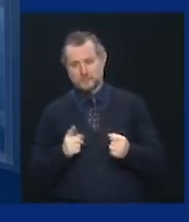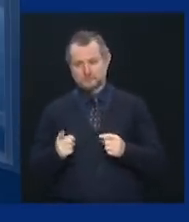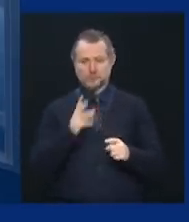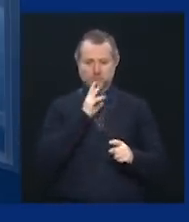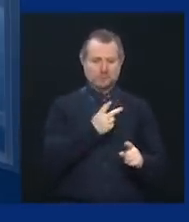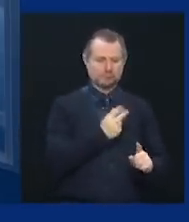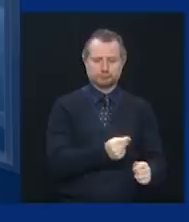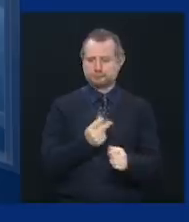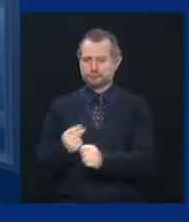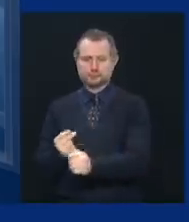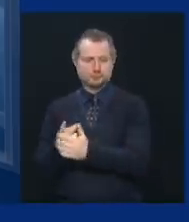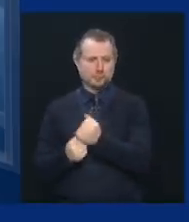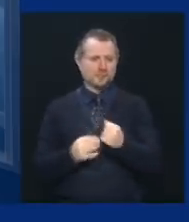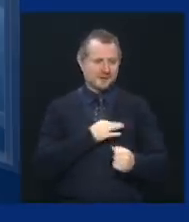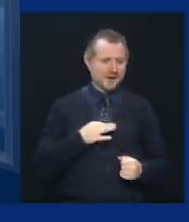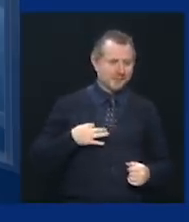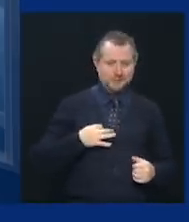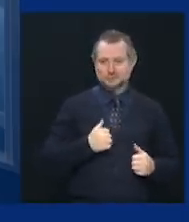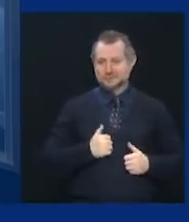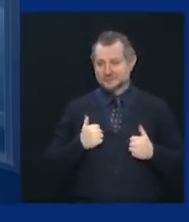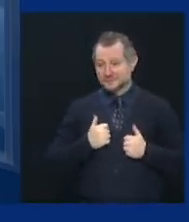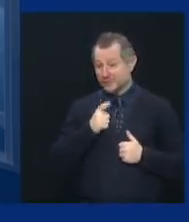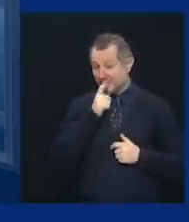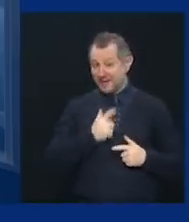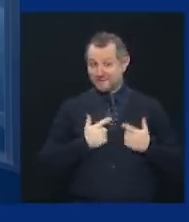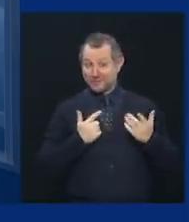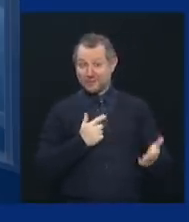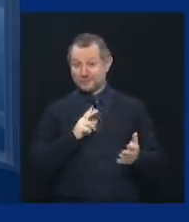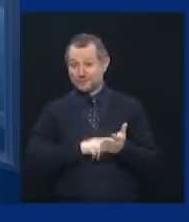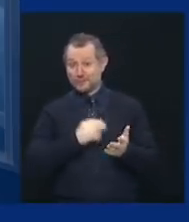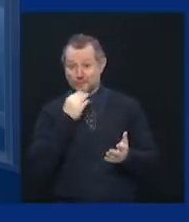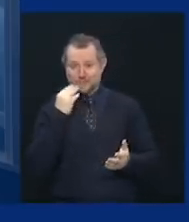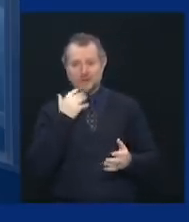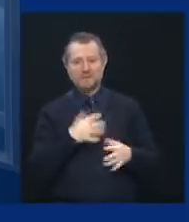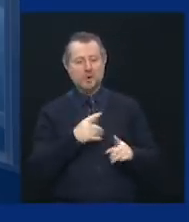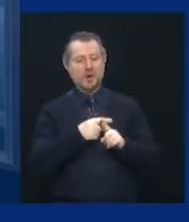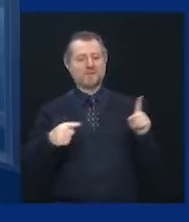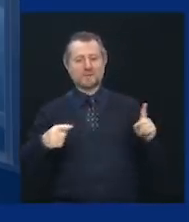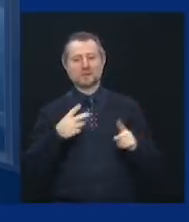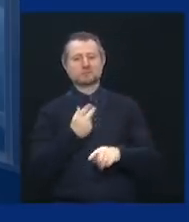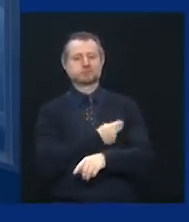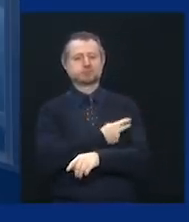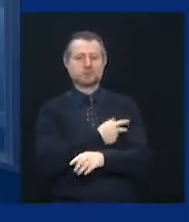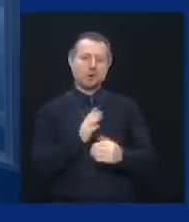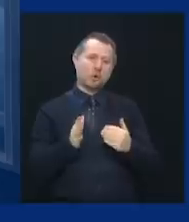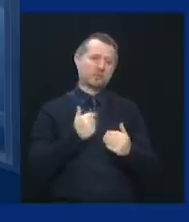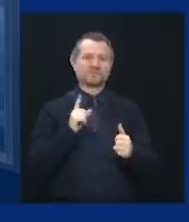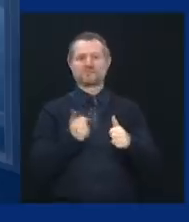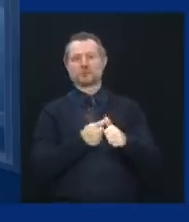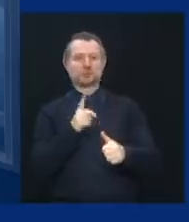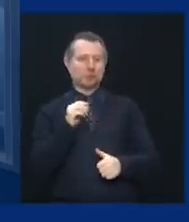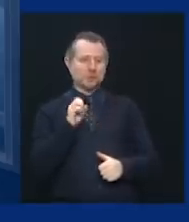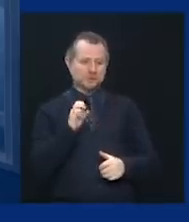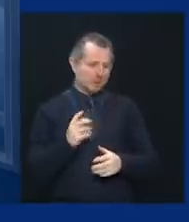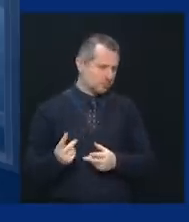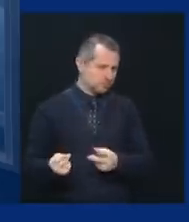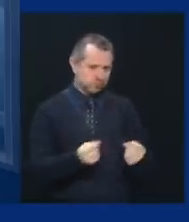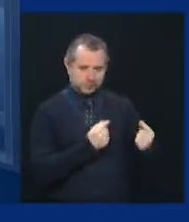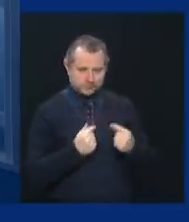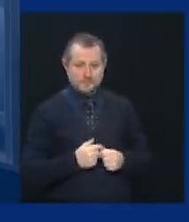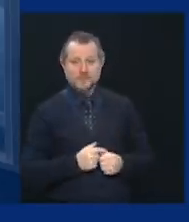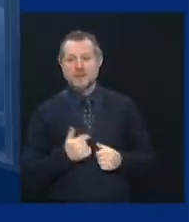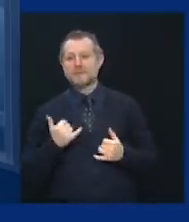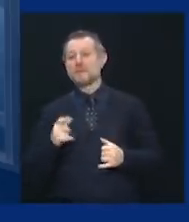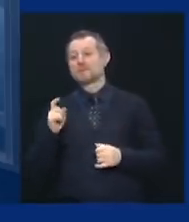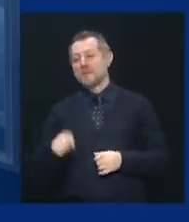vaccinated. For the residents, about half of them have gotten the first dose. You can't get more than the first dose yet, because